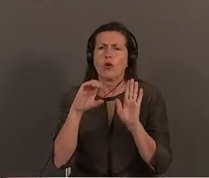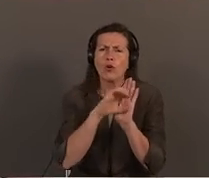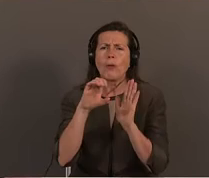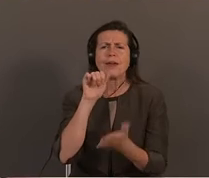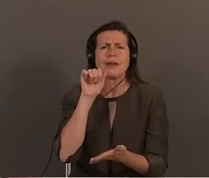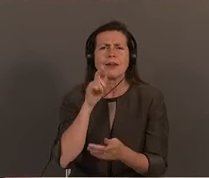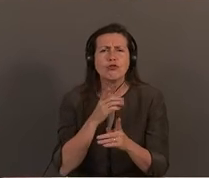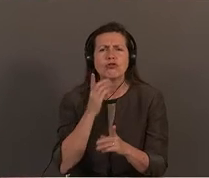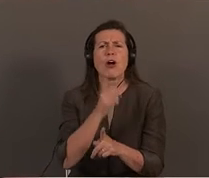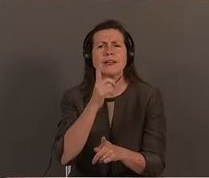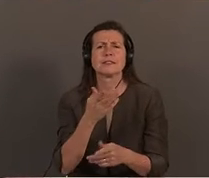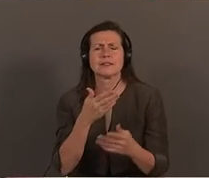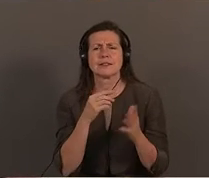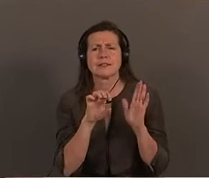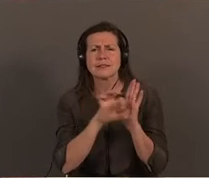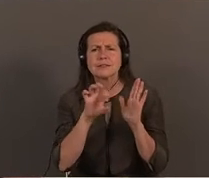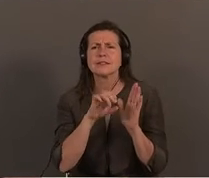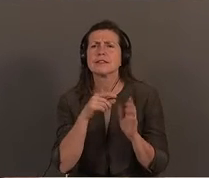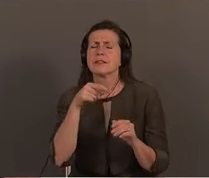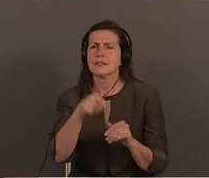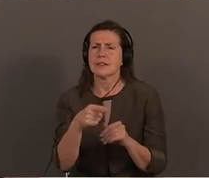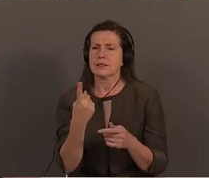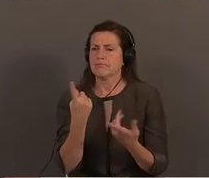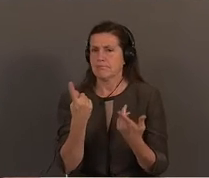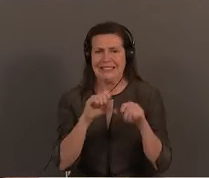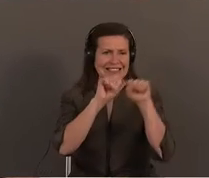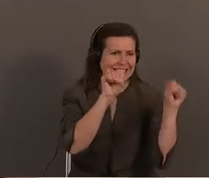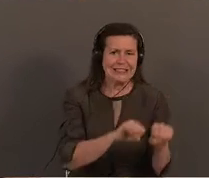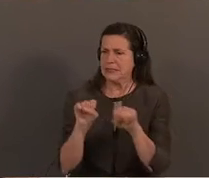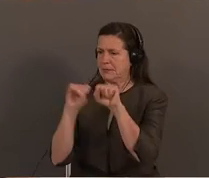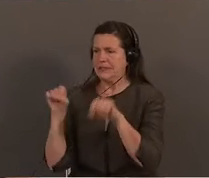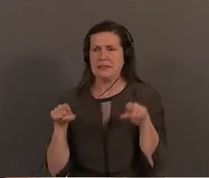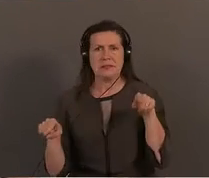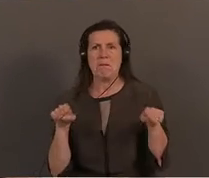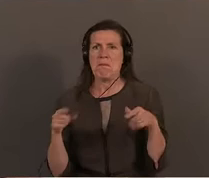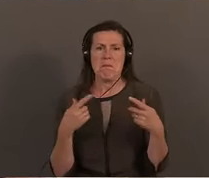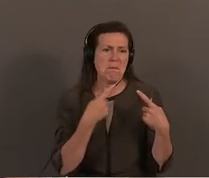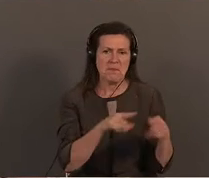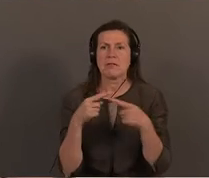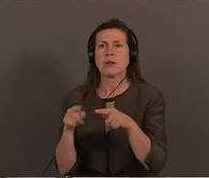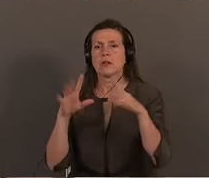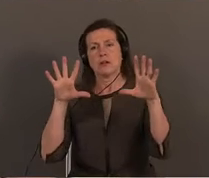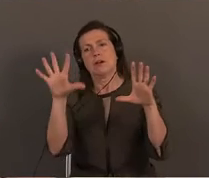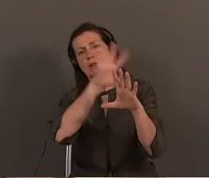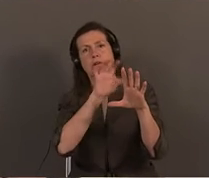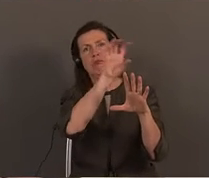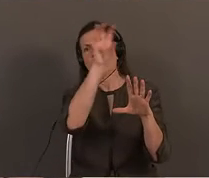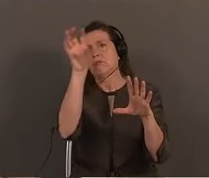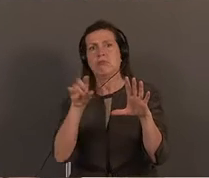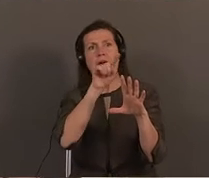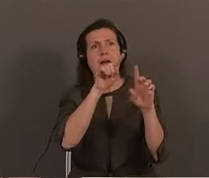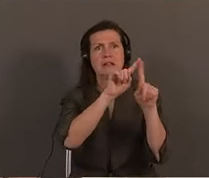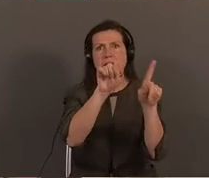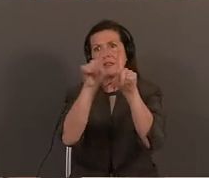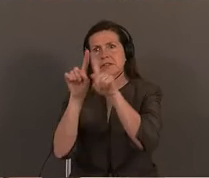where the systems are quite different from one member state to the other.